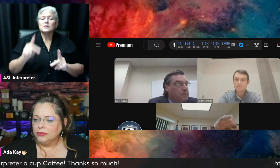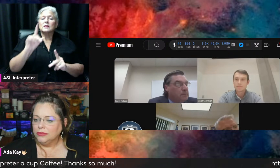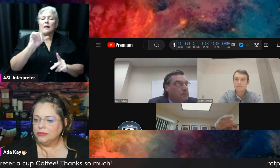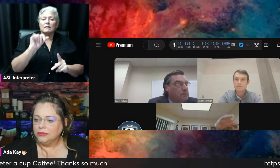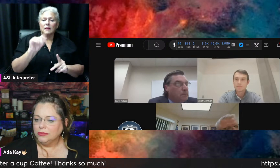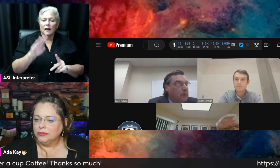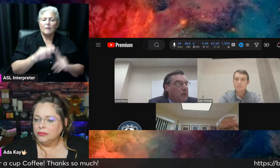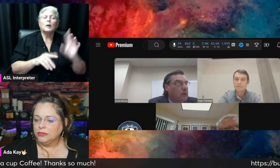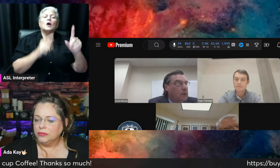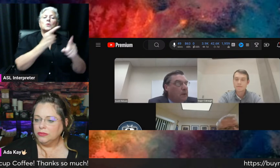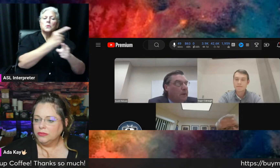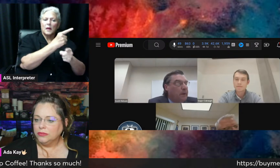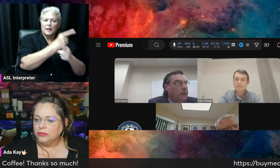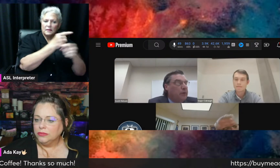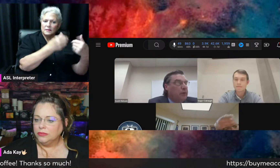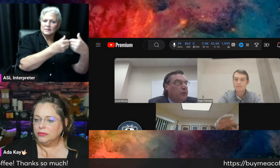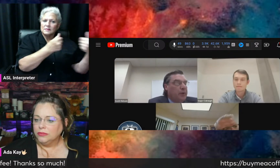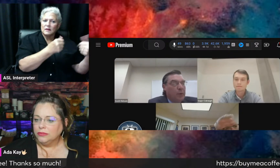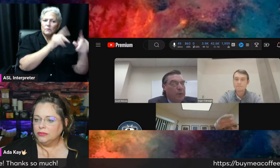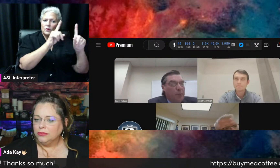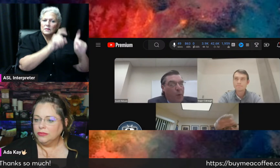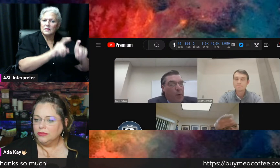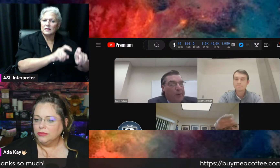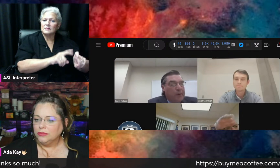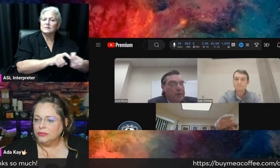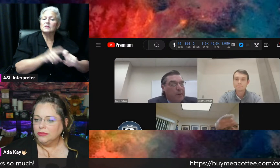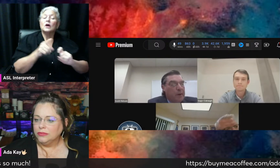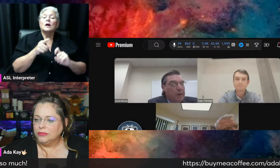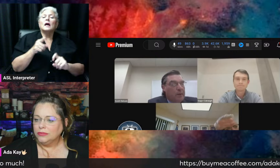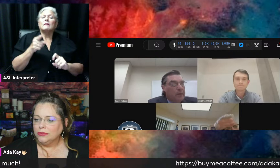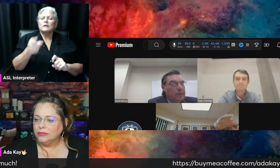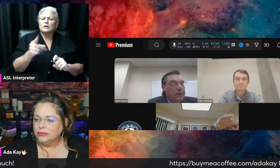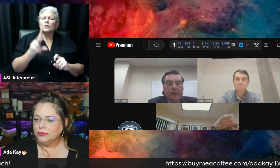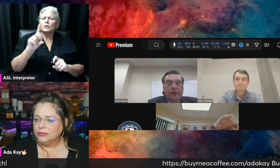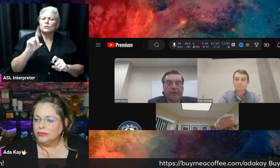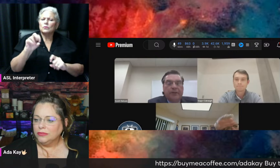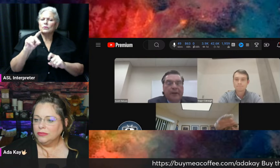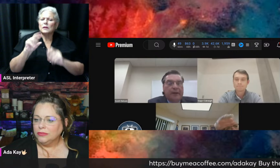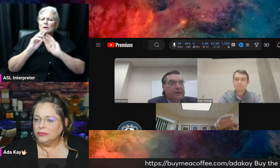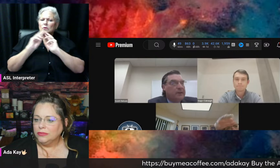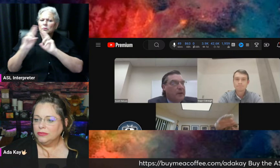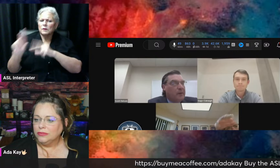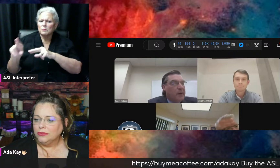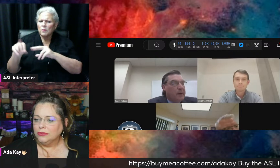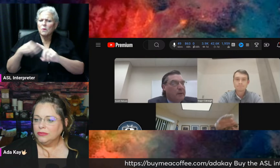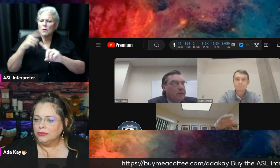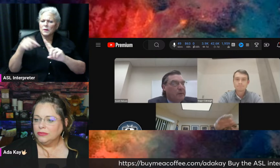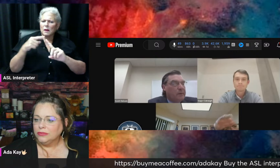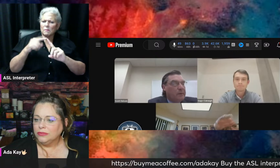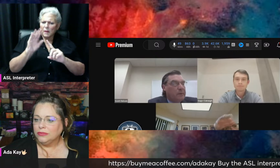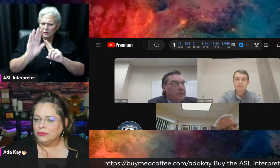test. And then you did a report concerning your findings, is that correct?